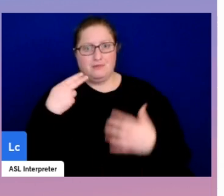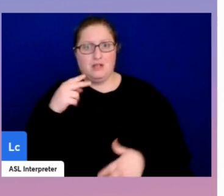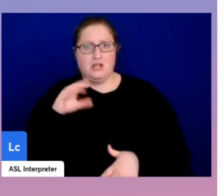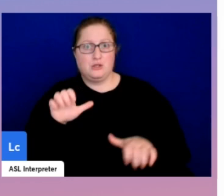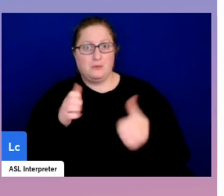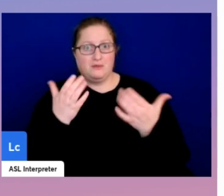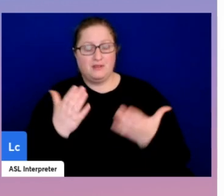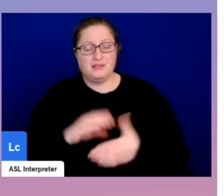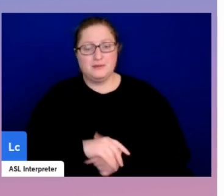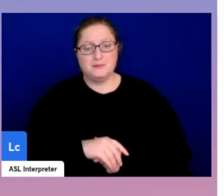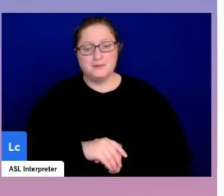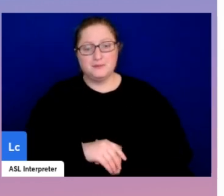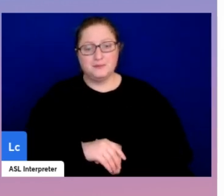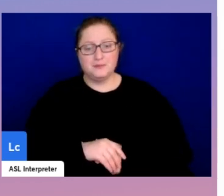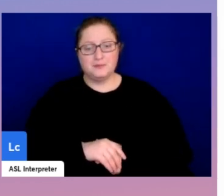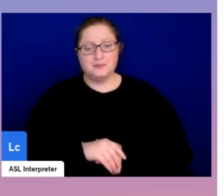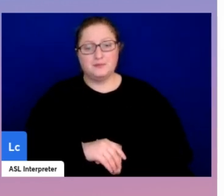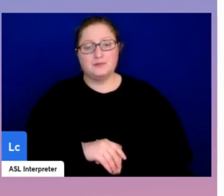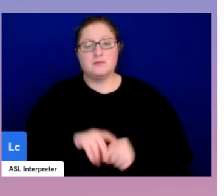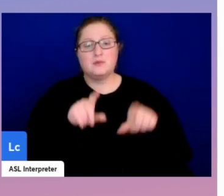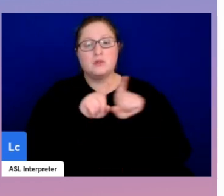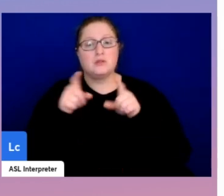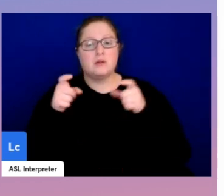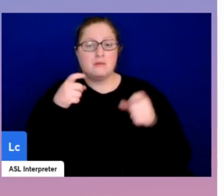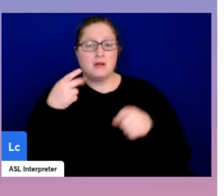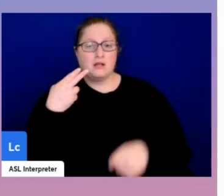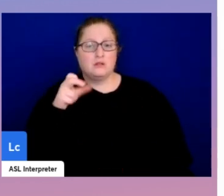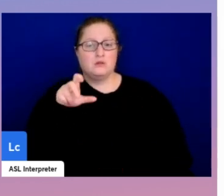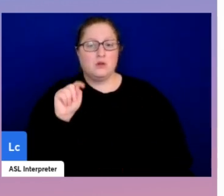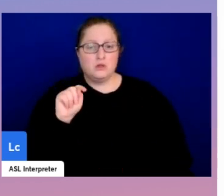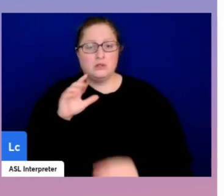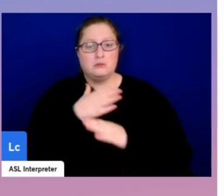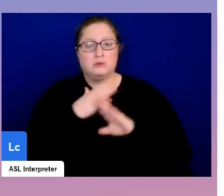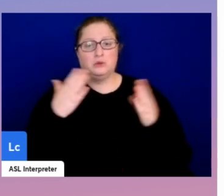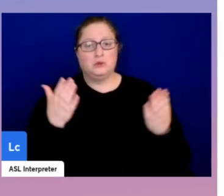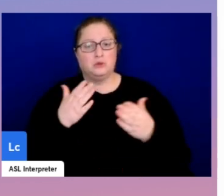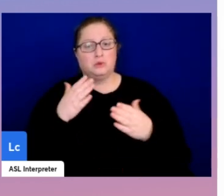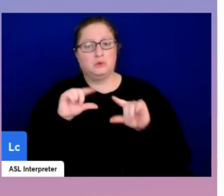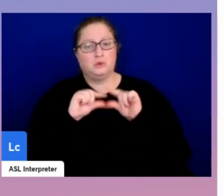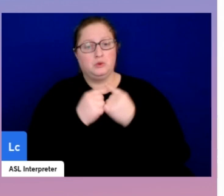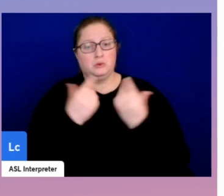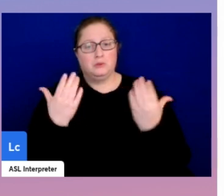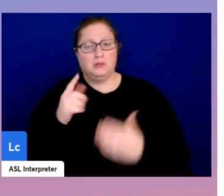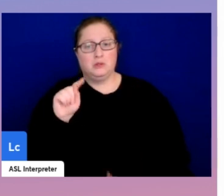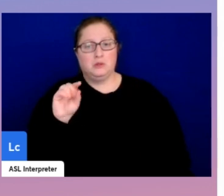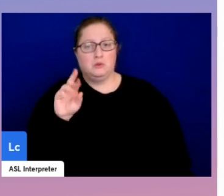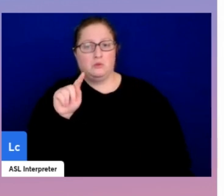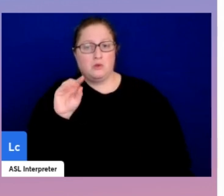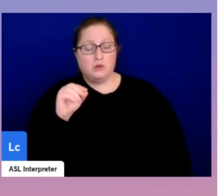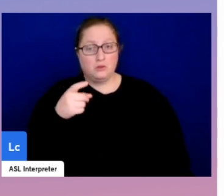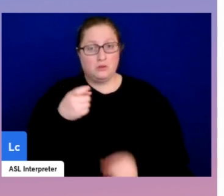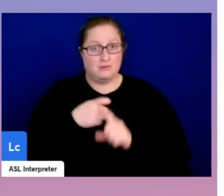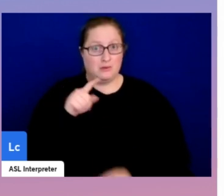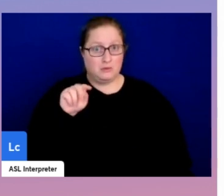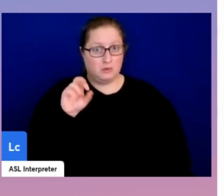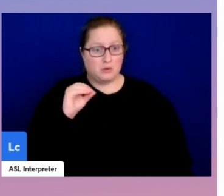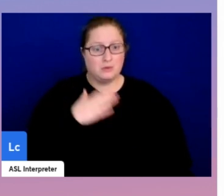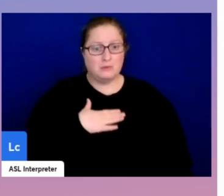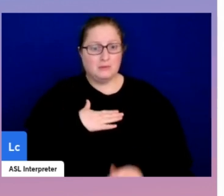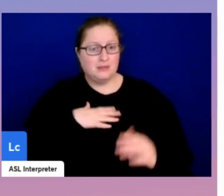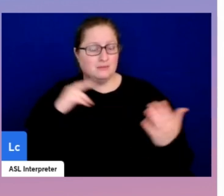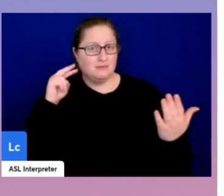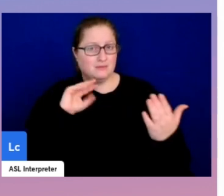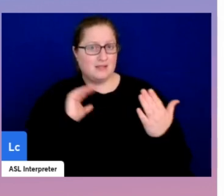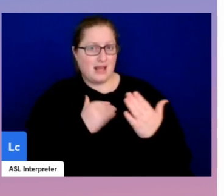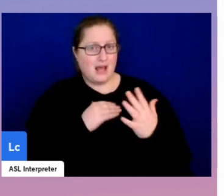provides. In addition, I also manage and host the HashiCorp user group here in Toronto, so if you're watching this and are from Toronto, make sure you check up our meetup